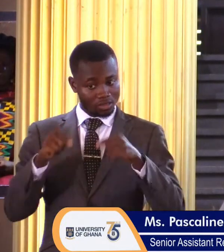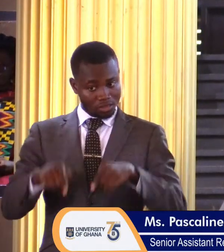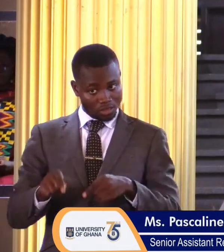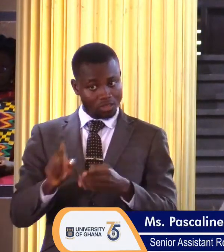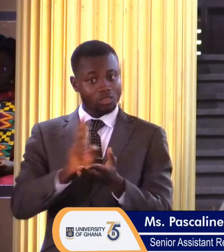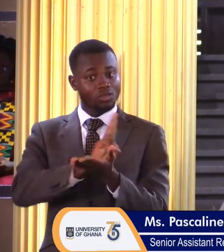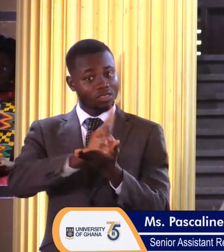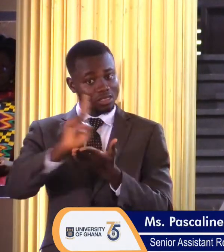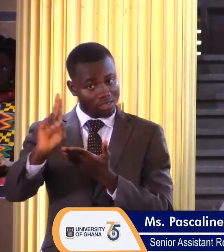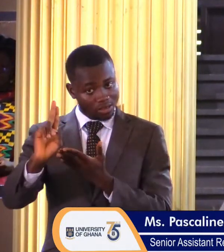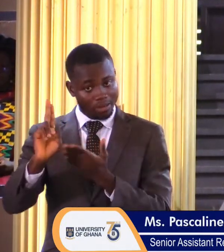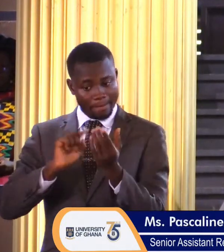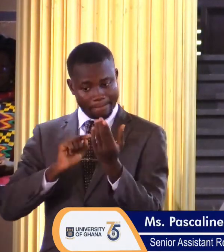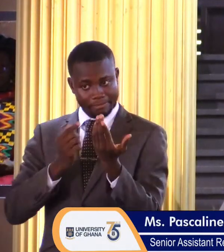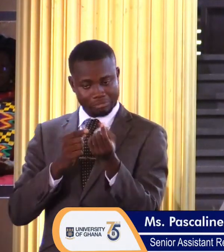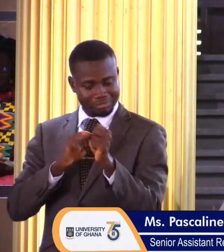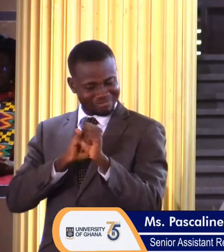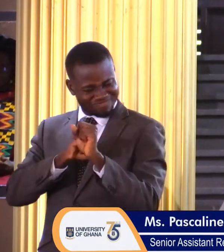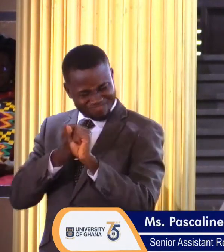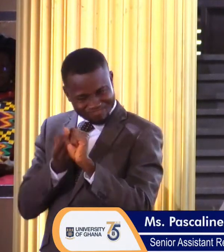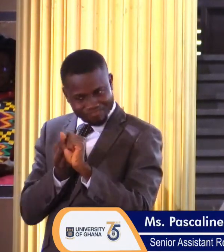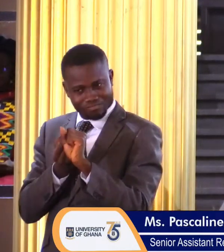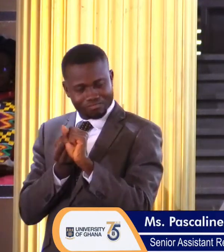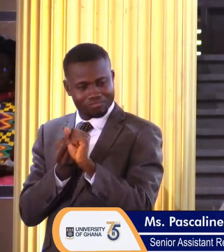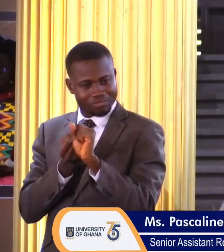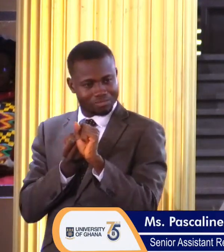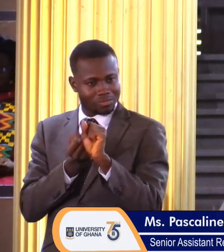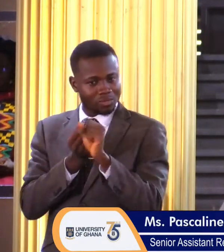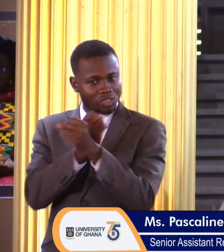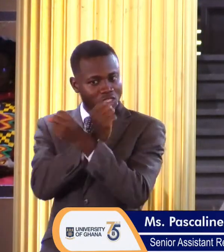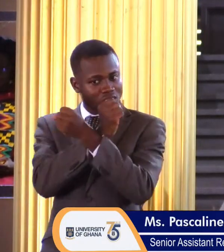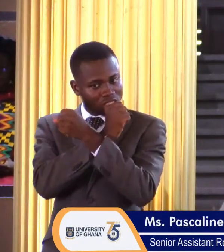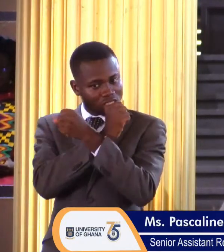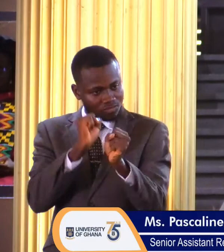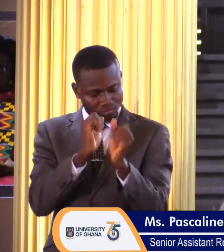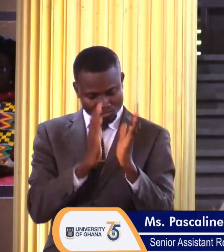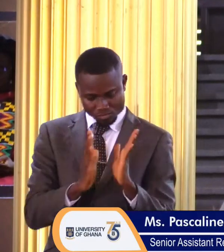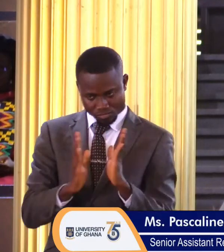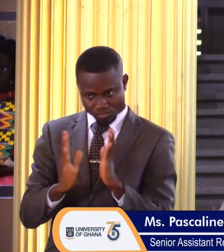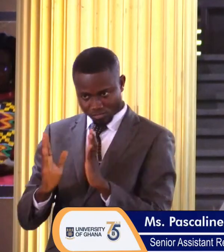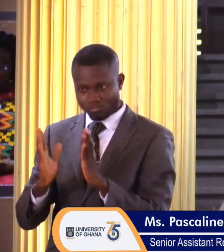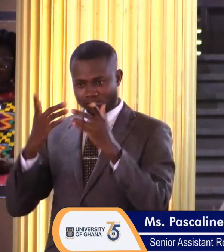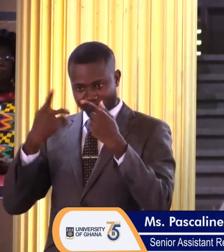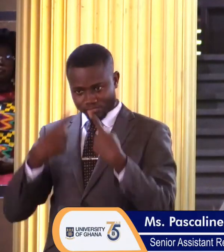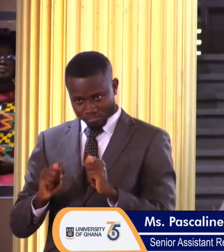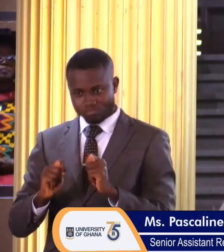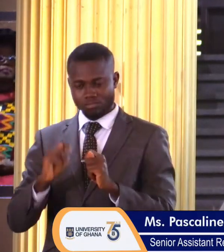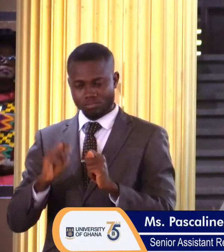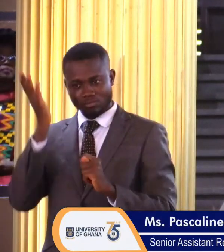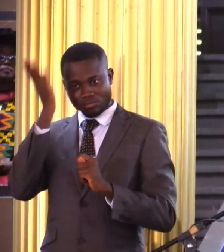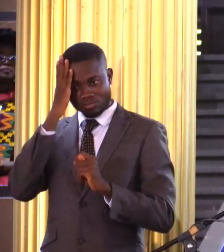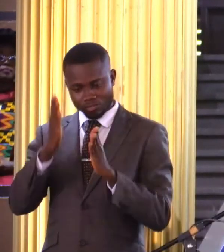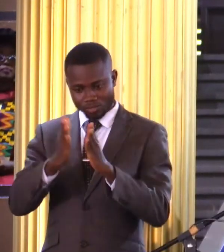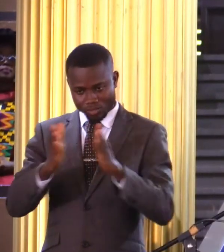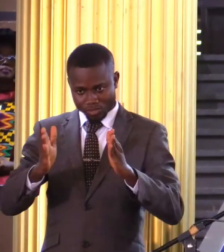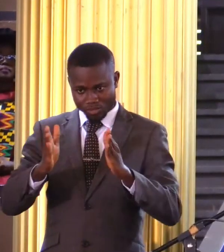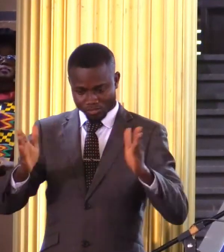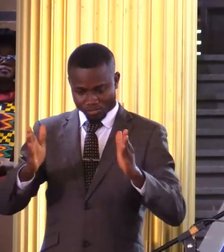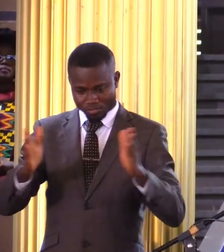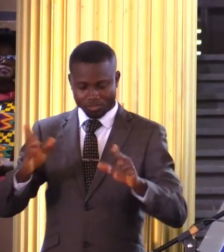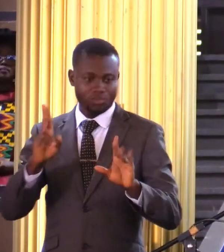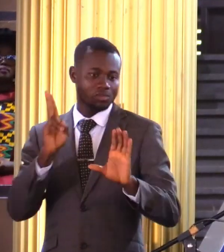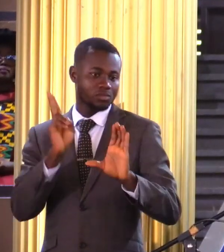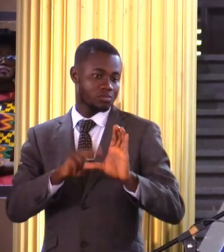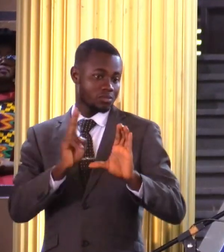begun implementing safety protocols. And so as you can see, we have tried as much as possible to space out the seating.